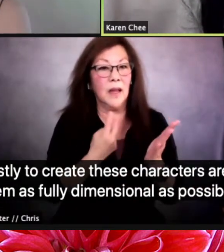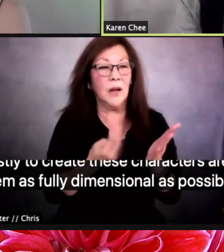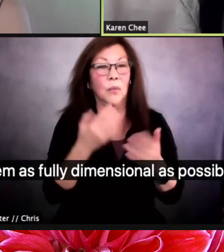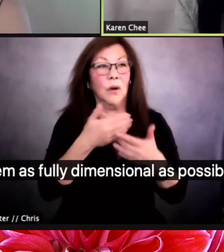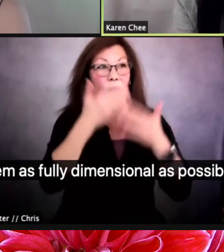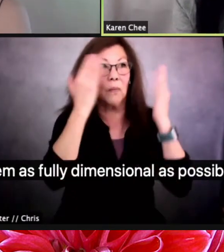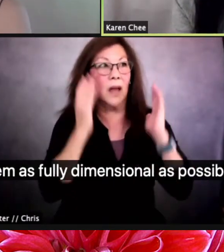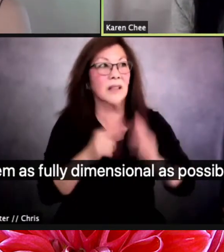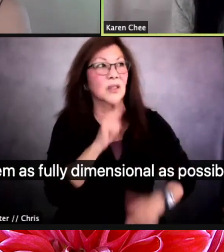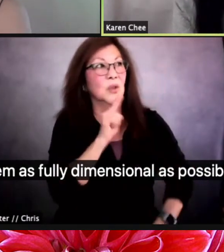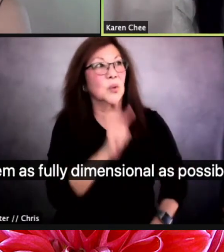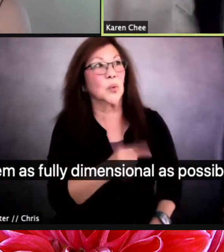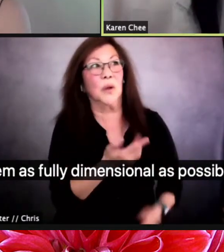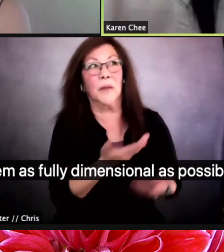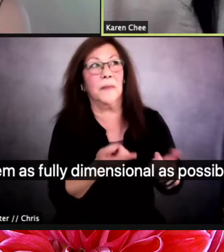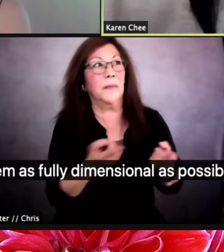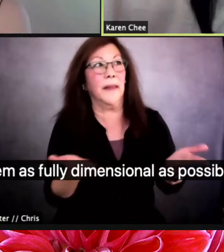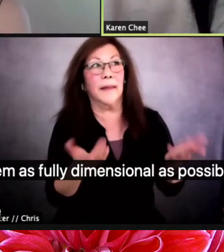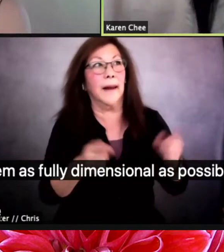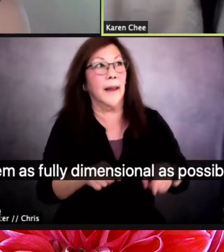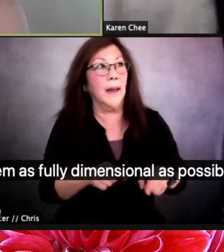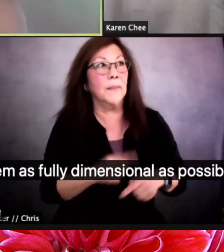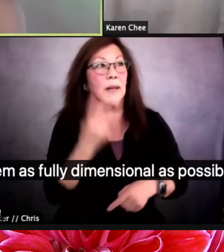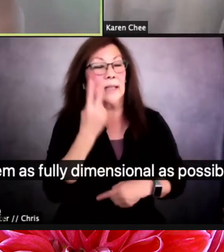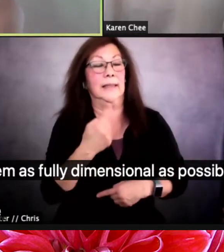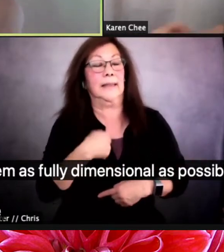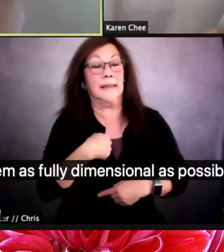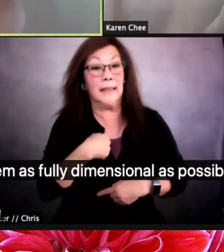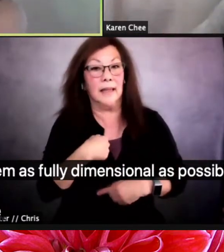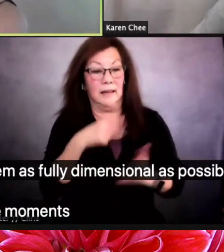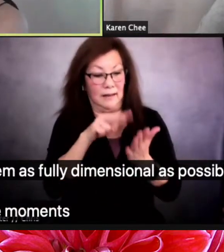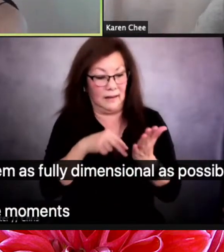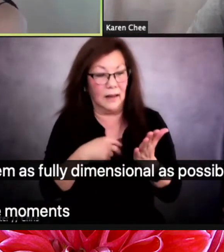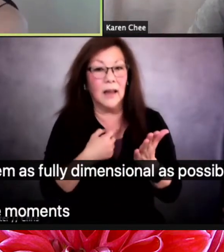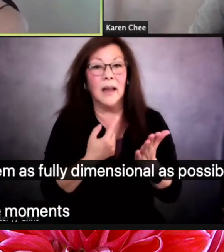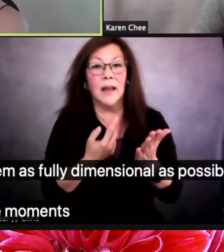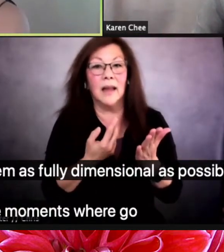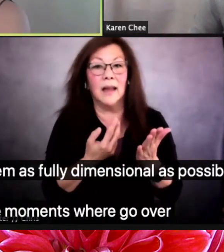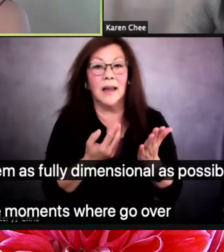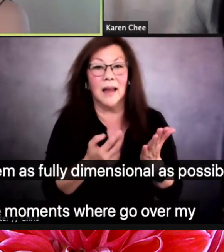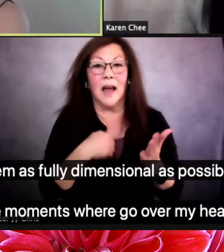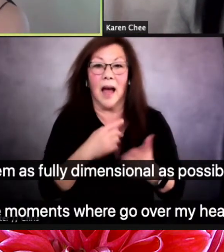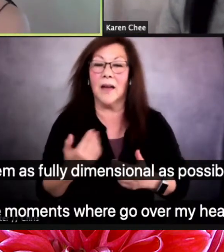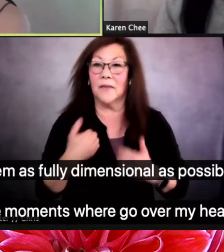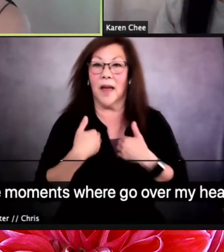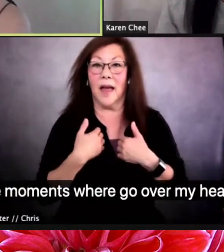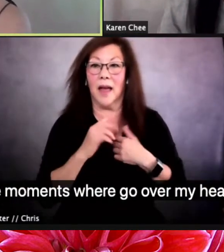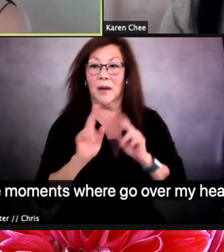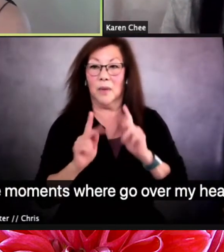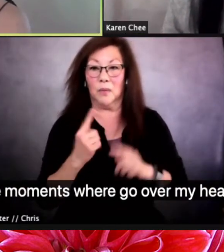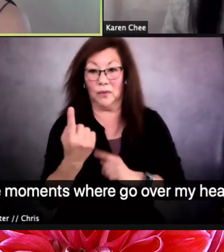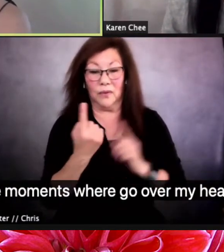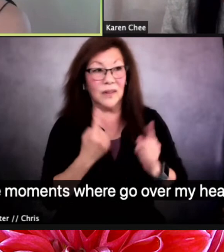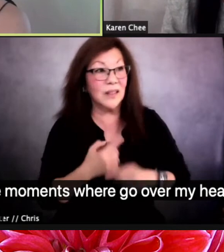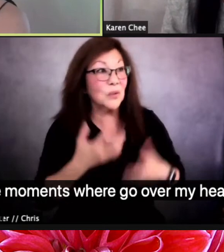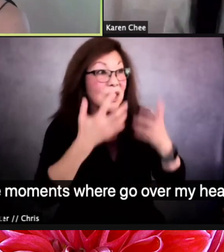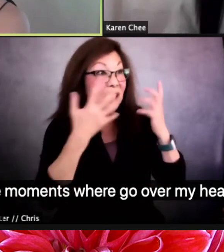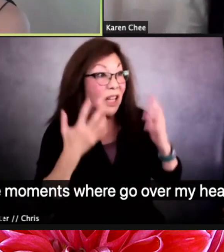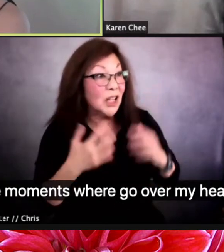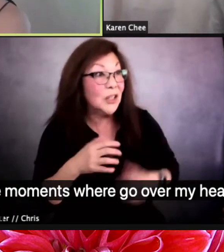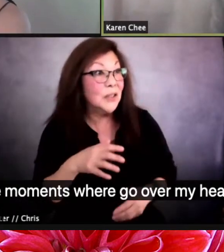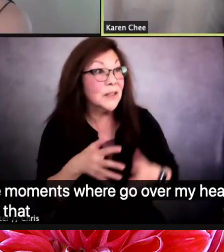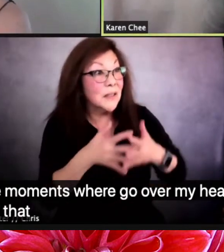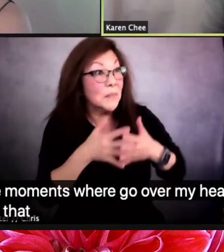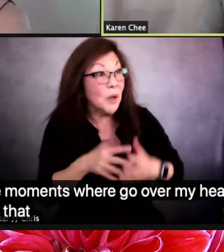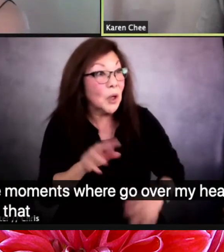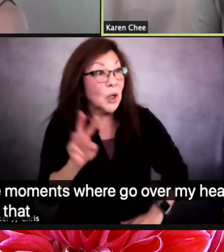was like, this is a real thing that happened. Like I'm seeing. Yeah, I've had people, oh, sorry, I was just gonna say, I've had people ask me, were there tigers in the American West? Yeah, And